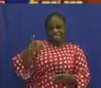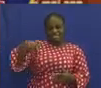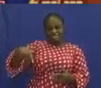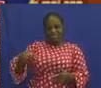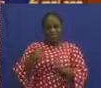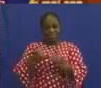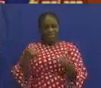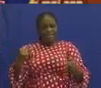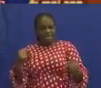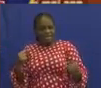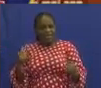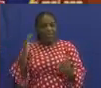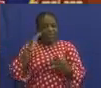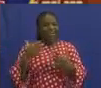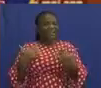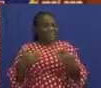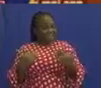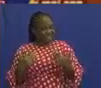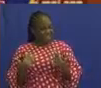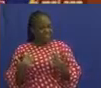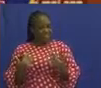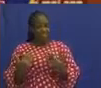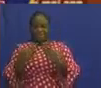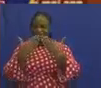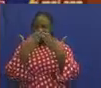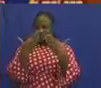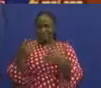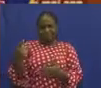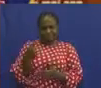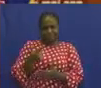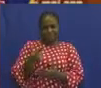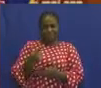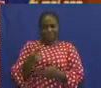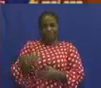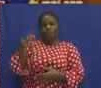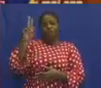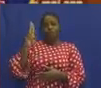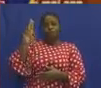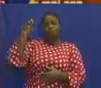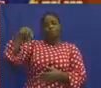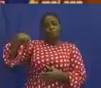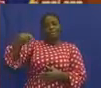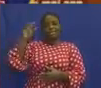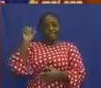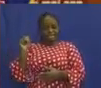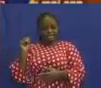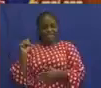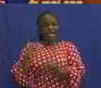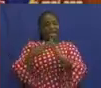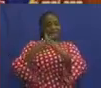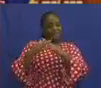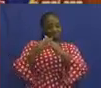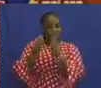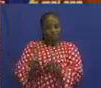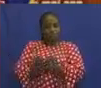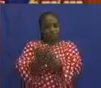service, for which we're grateful. I thank as well UPS, the American multinational shipping, receiving,